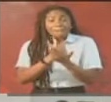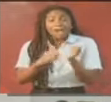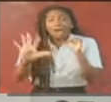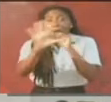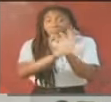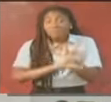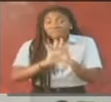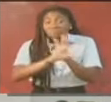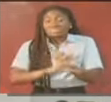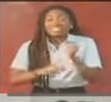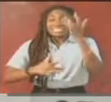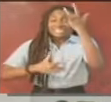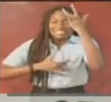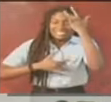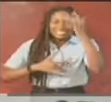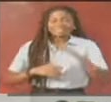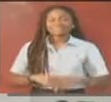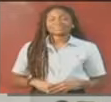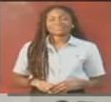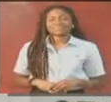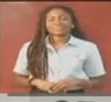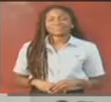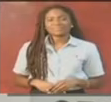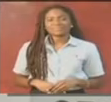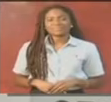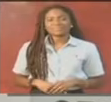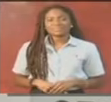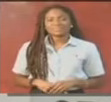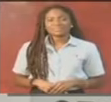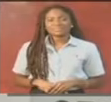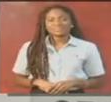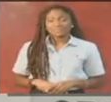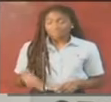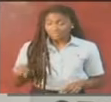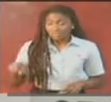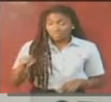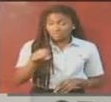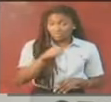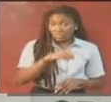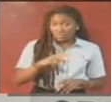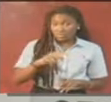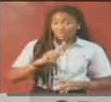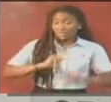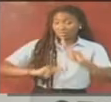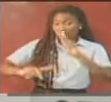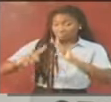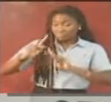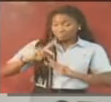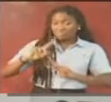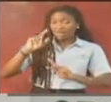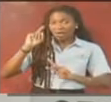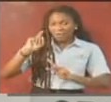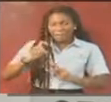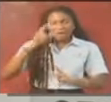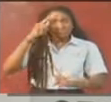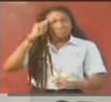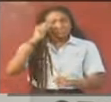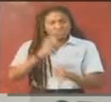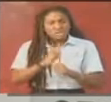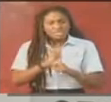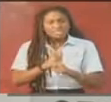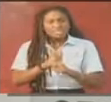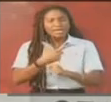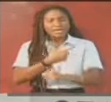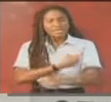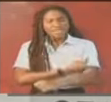vaccine-preventable diseases, demonstrate that the general public already values and trusts vaccines. This